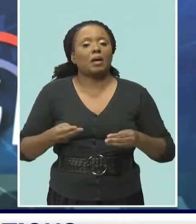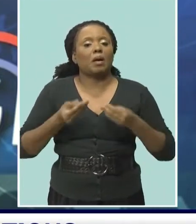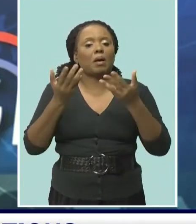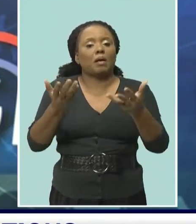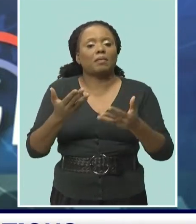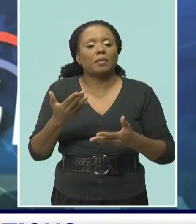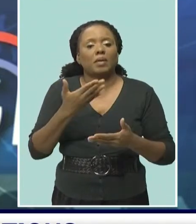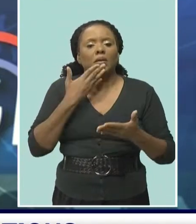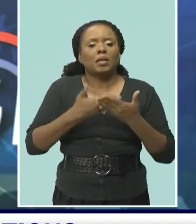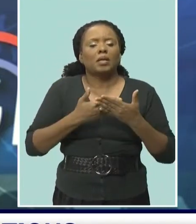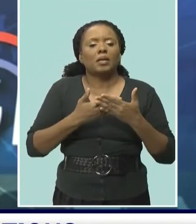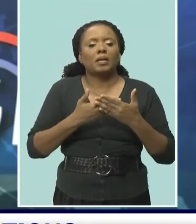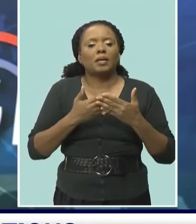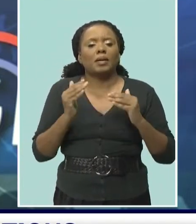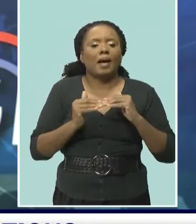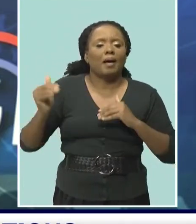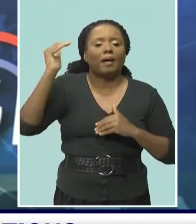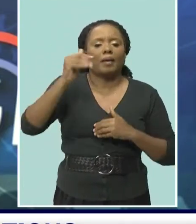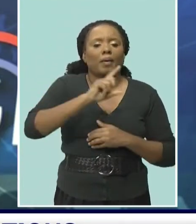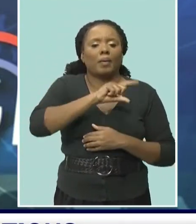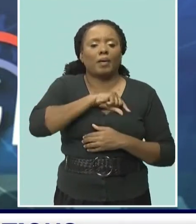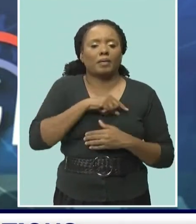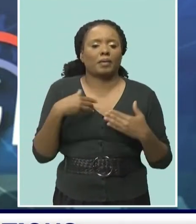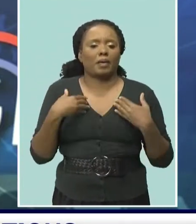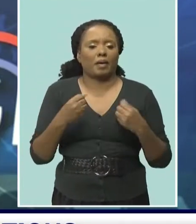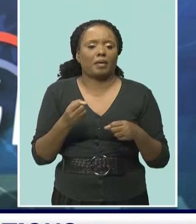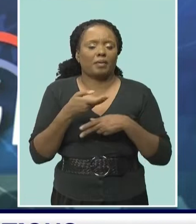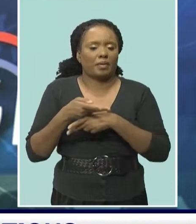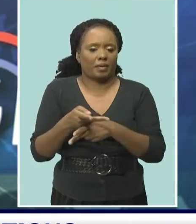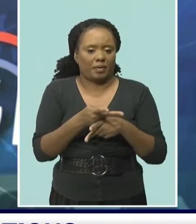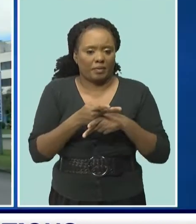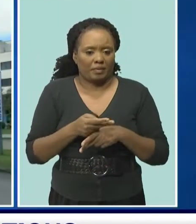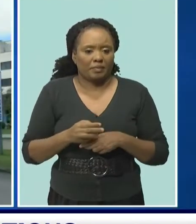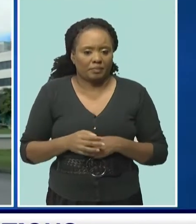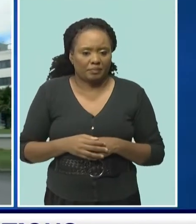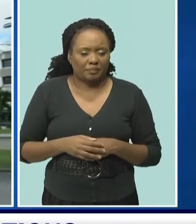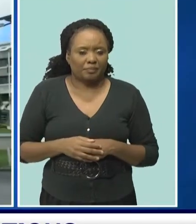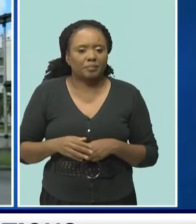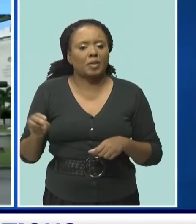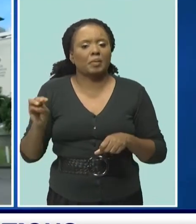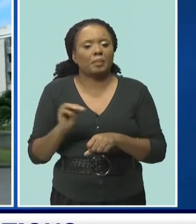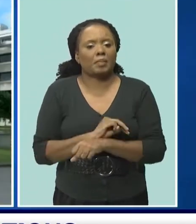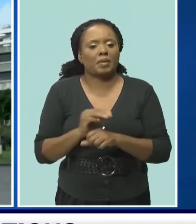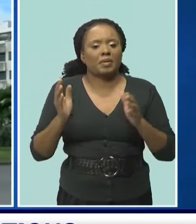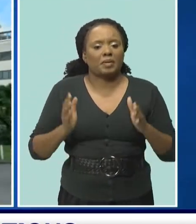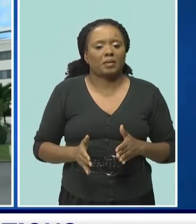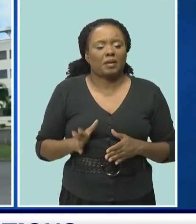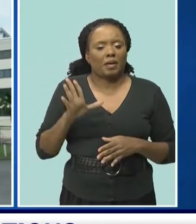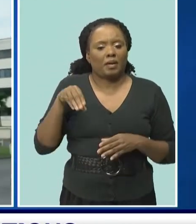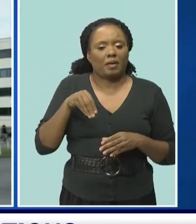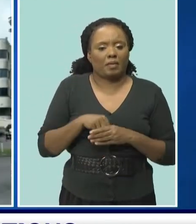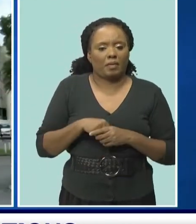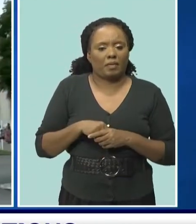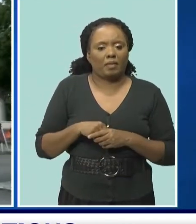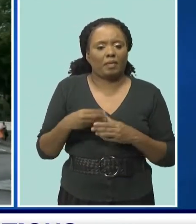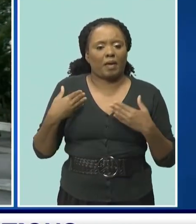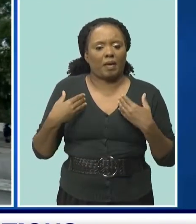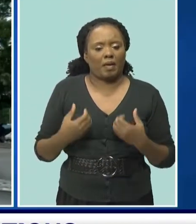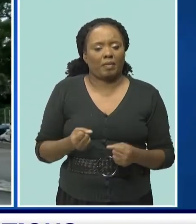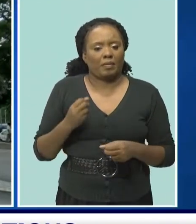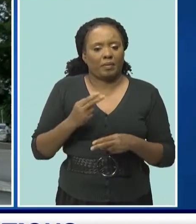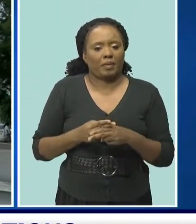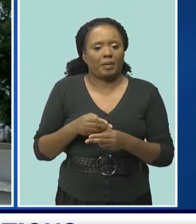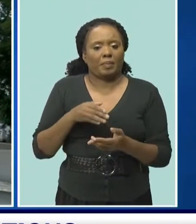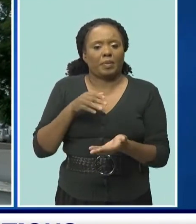delivering high-quality healthcare service to Barbadians. The assessment comes from Minister of State in the Ministry of Health and Wellness, Dr. Sonia